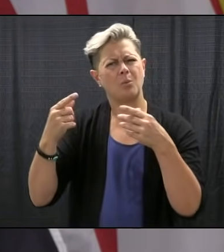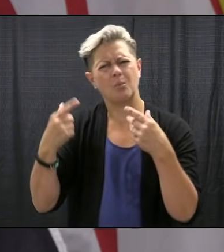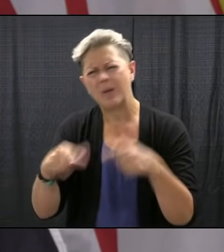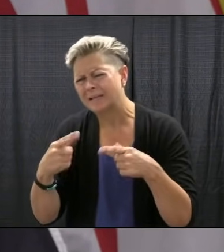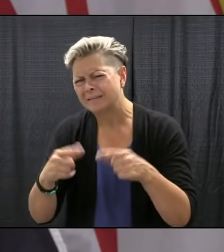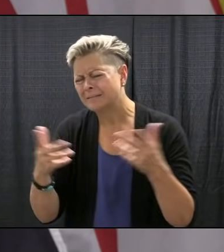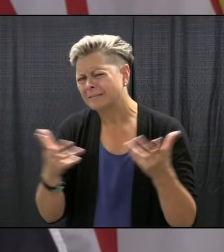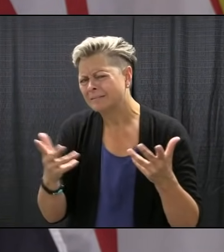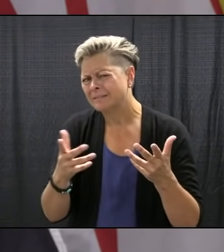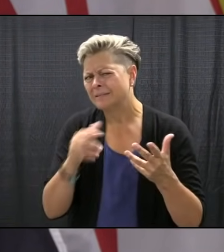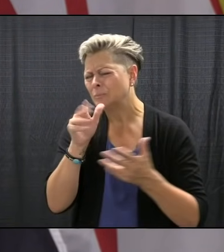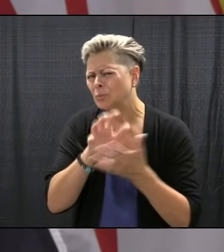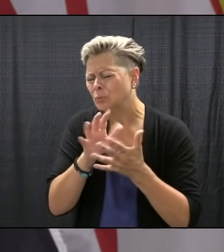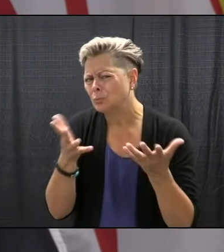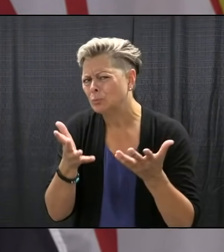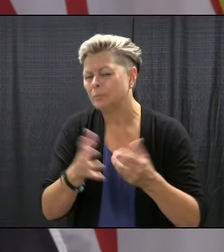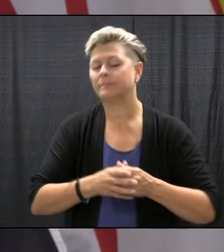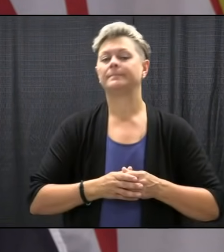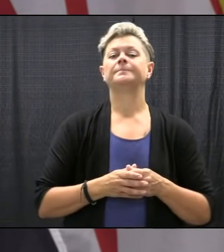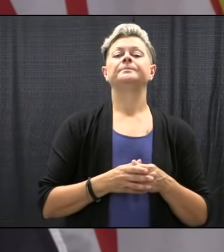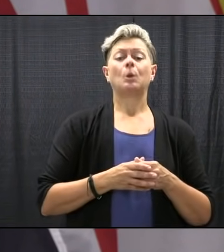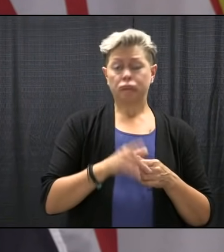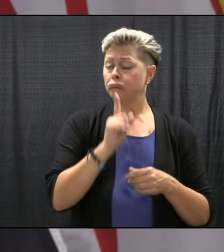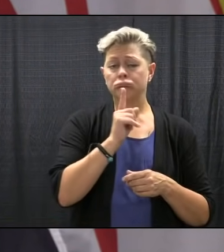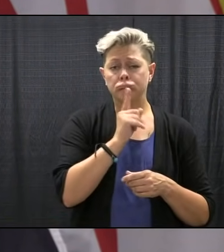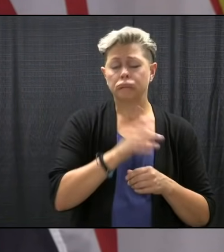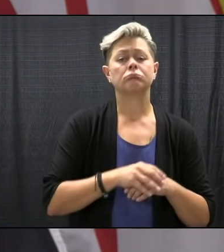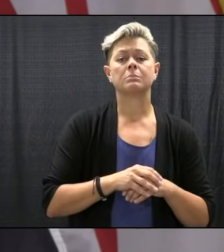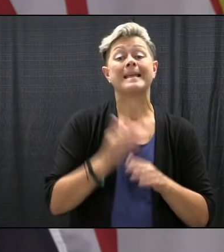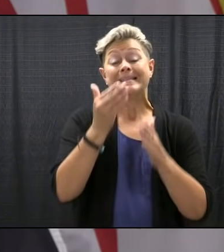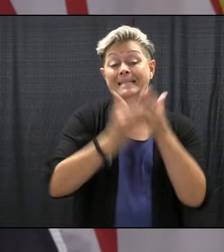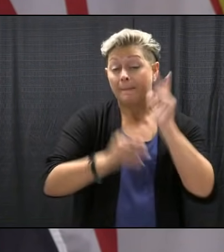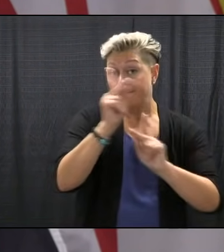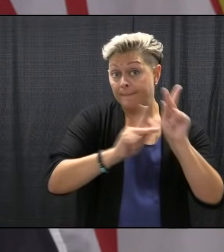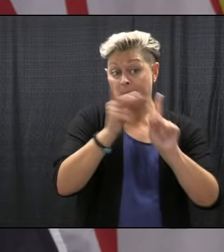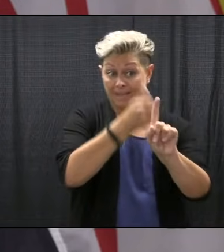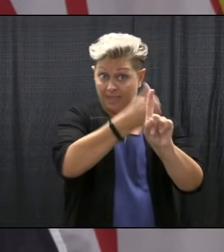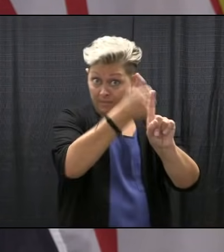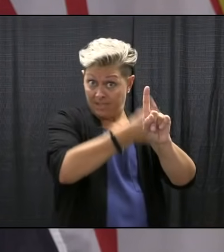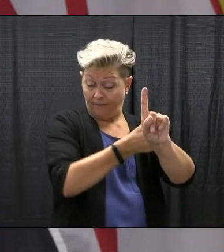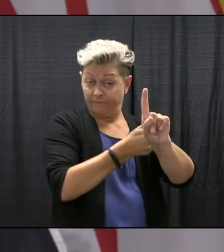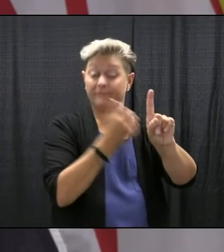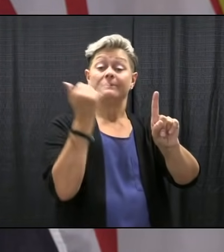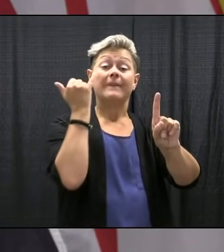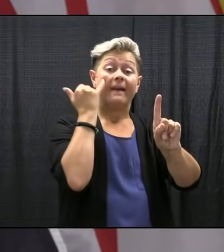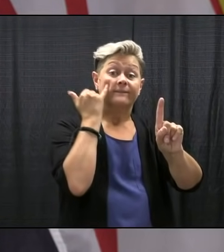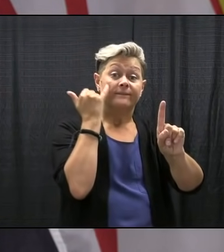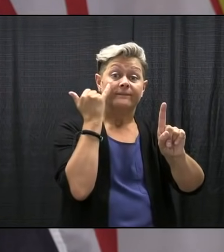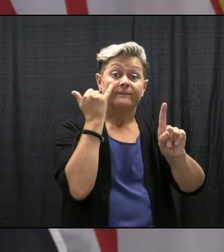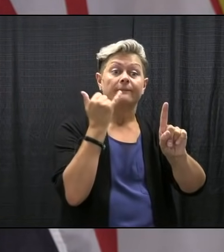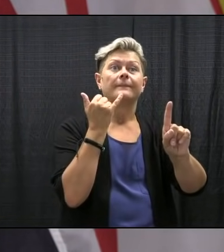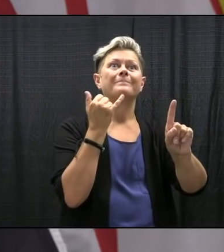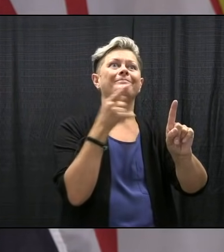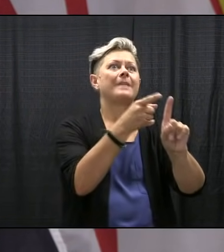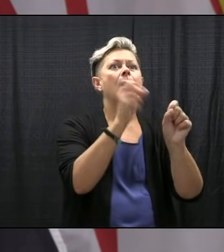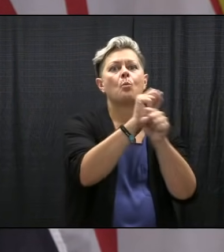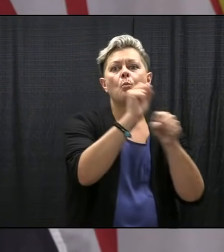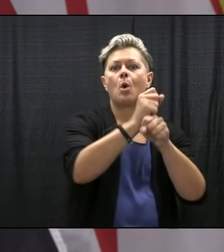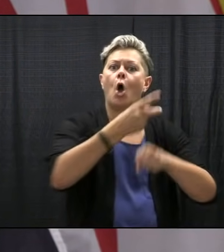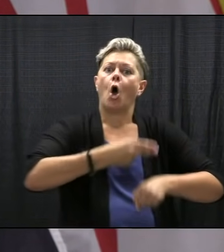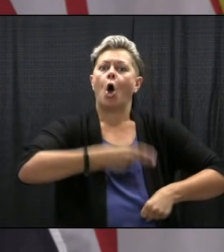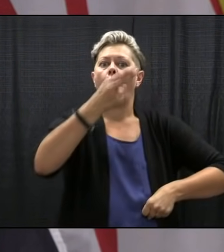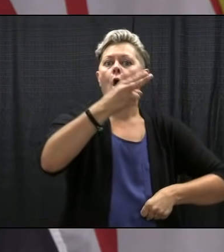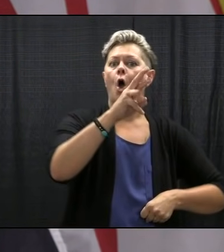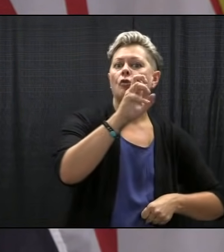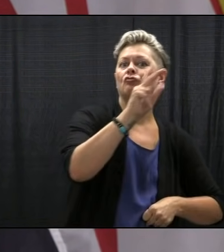certainly there are some people who may work in higher risk areas